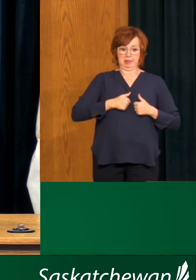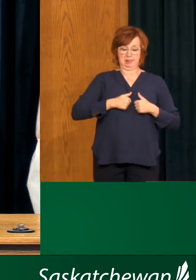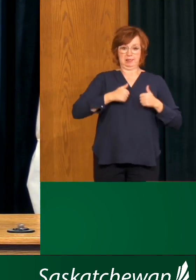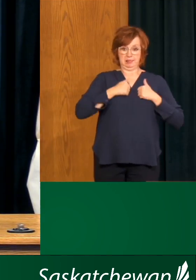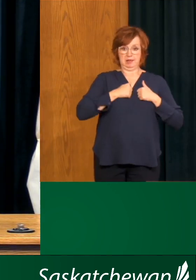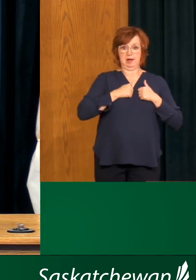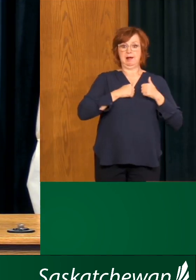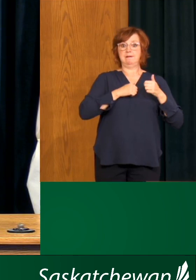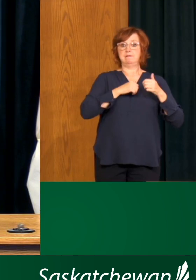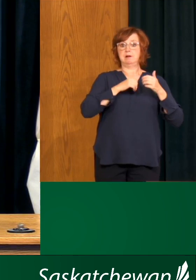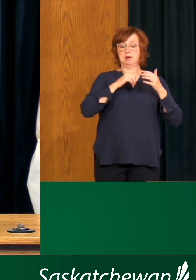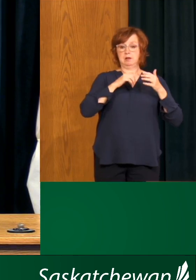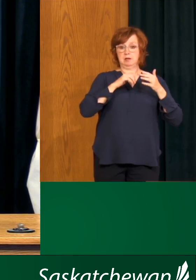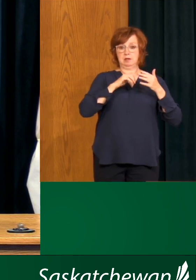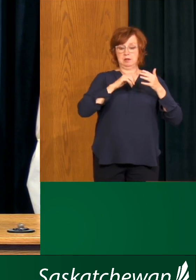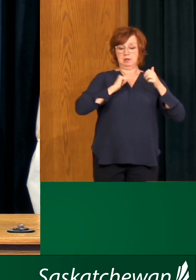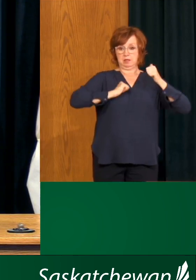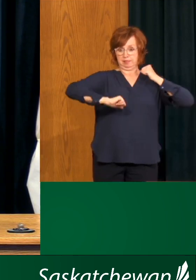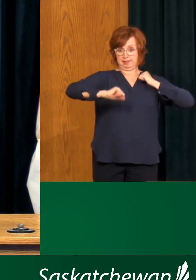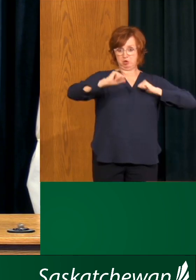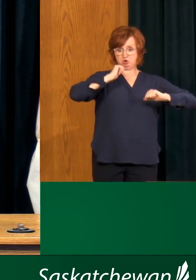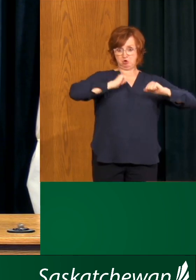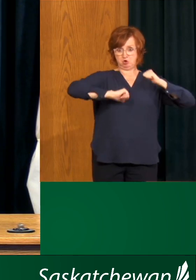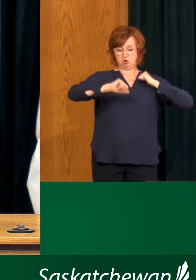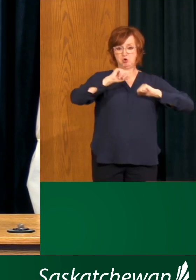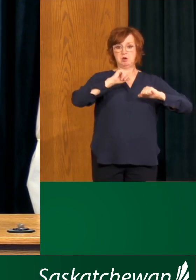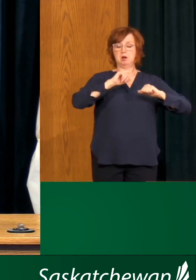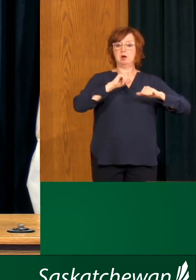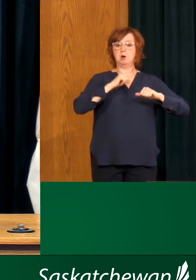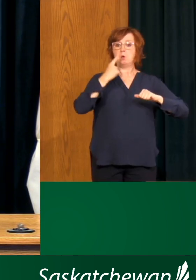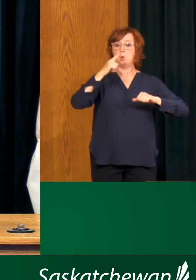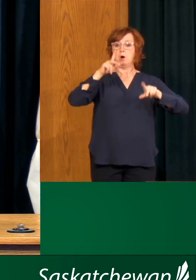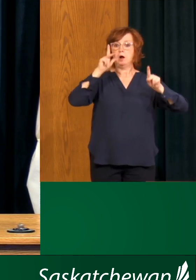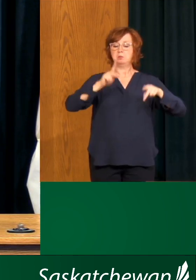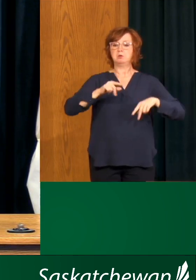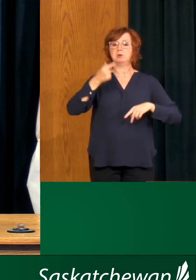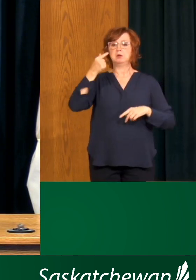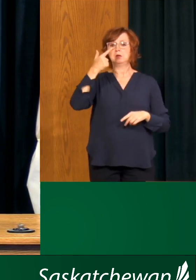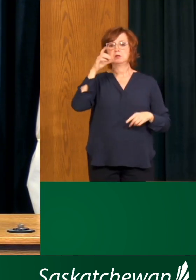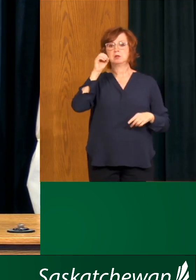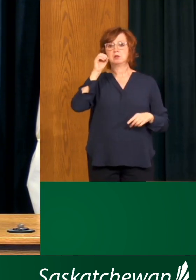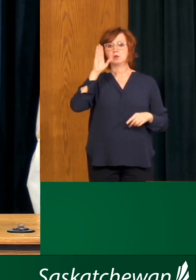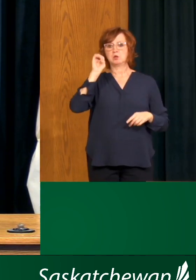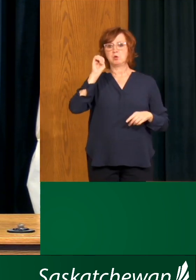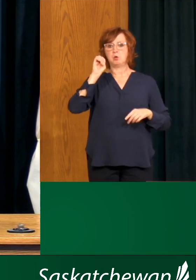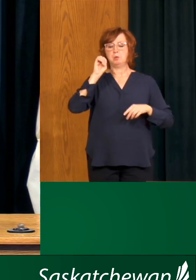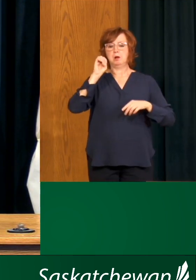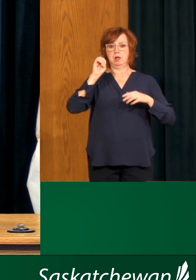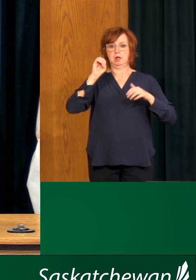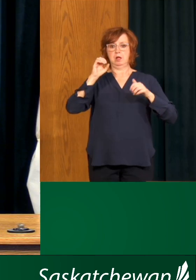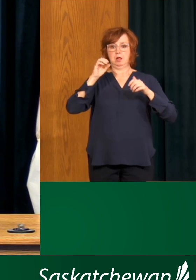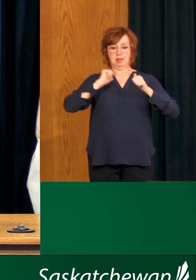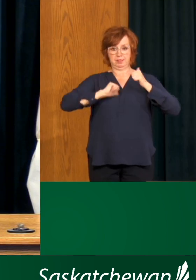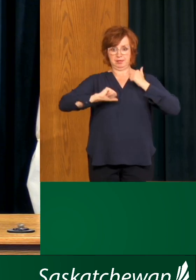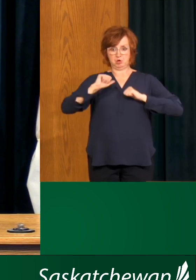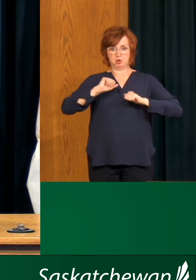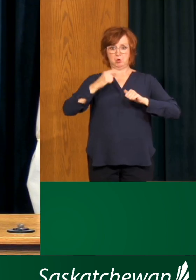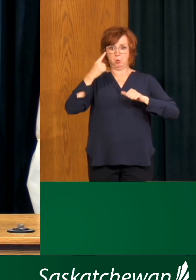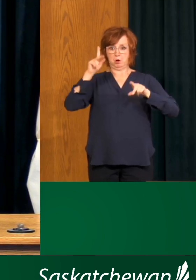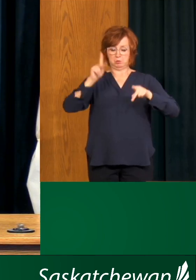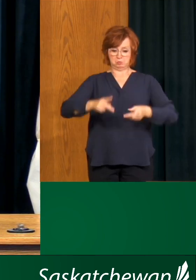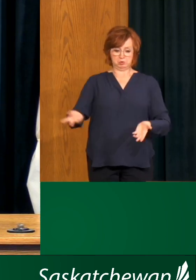could have a performer on a stage, for example, at the Globe Theatre, a larger theater,